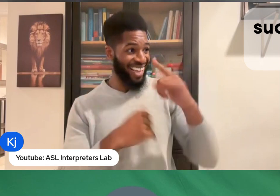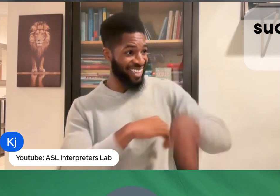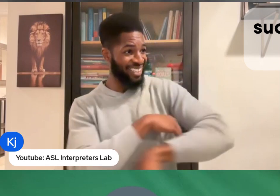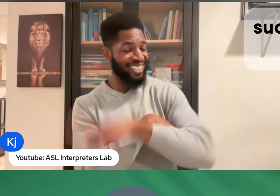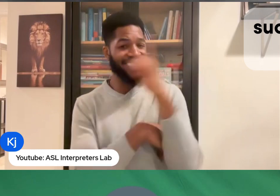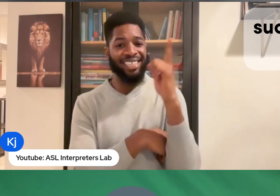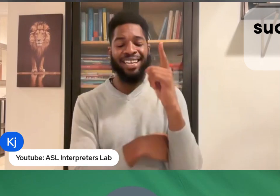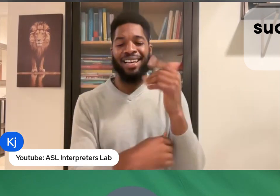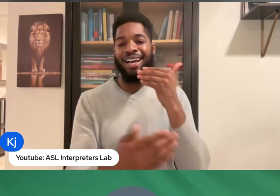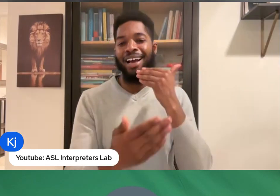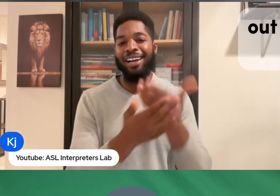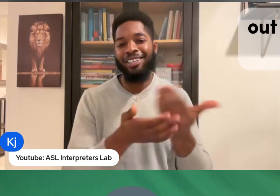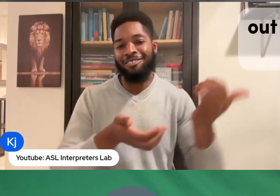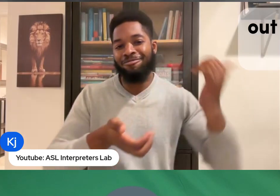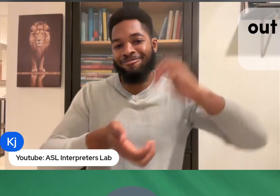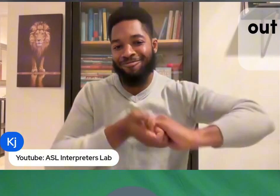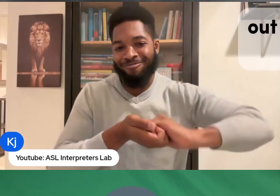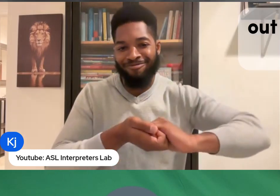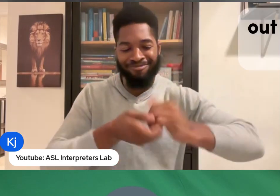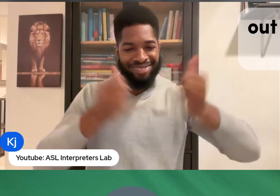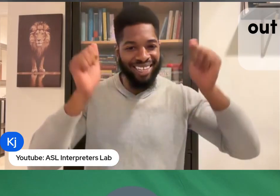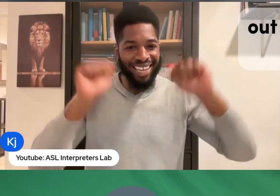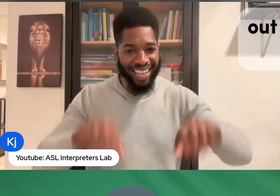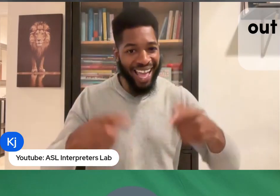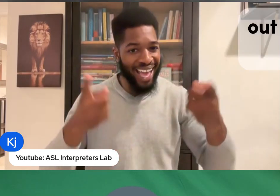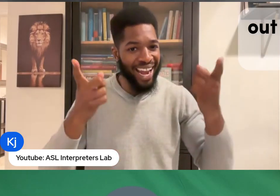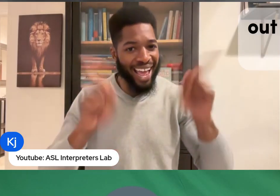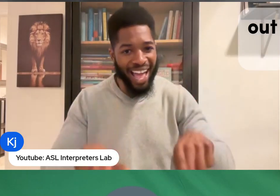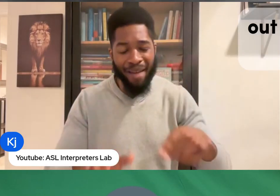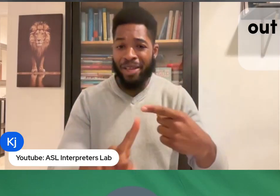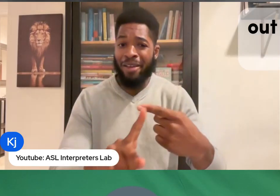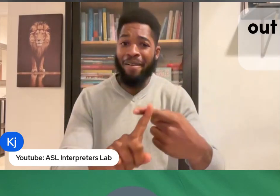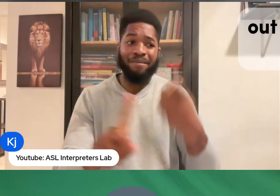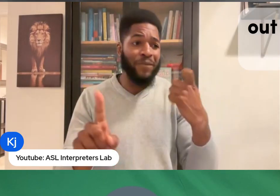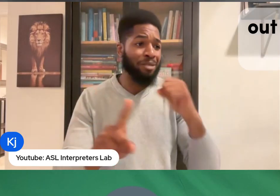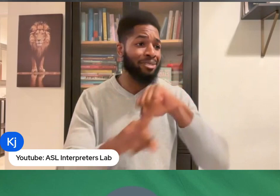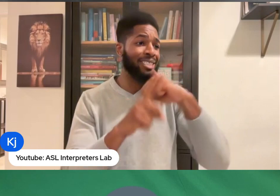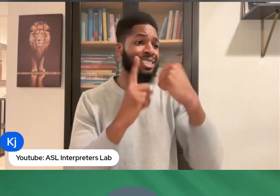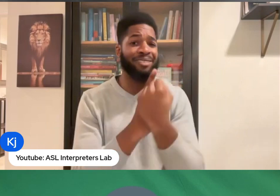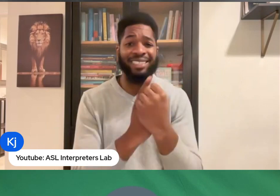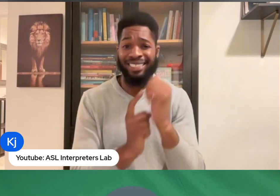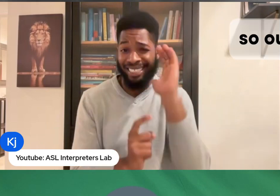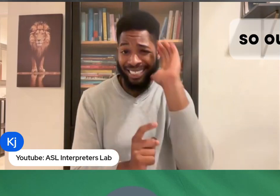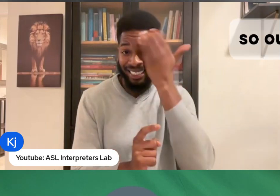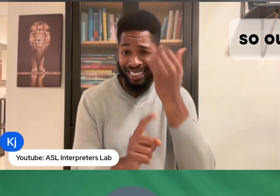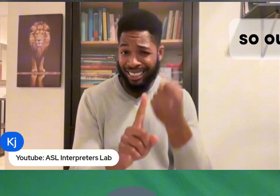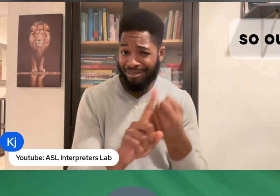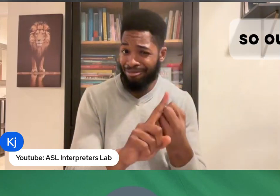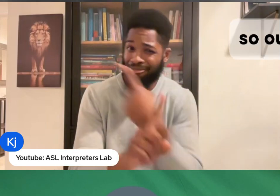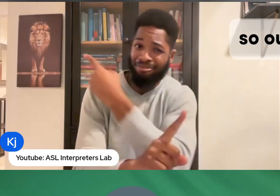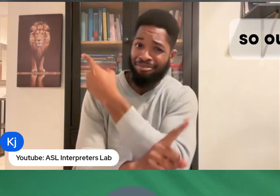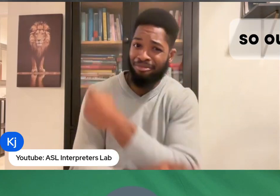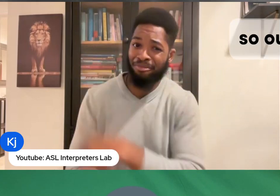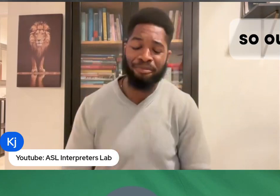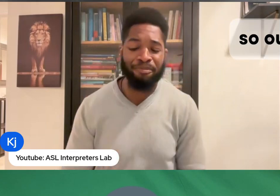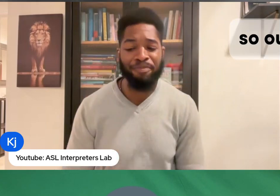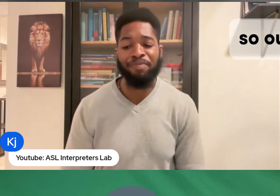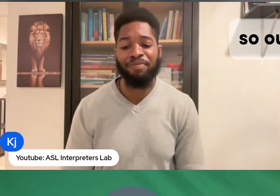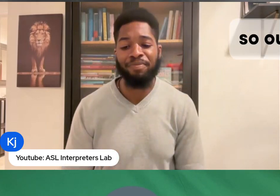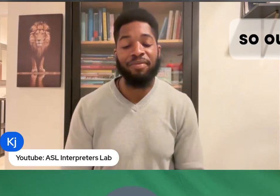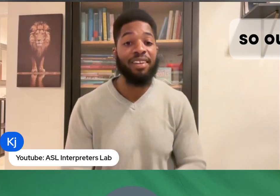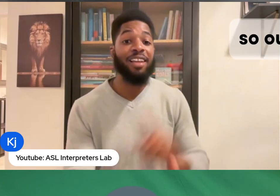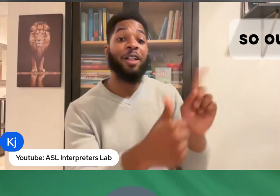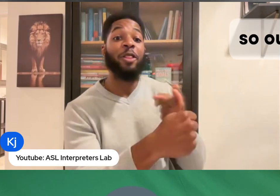come together out of the most inconspicuous circumstances. So, our first